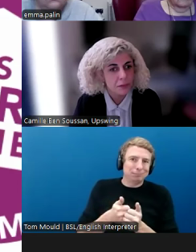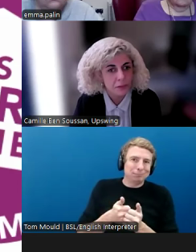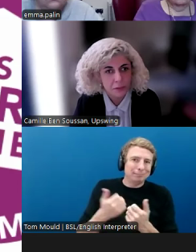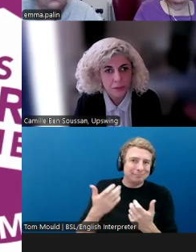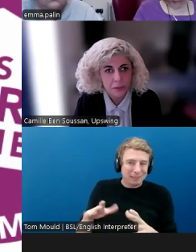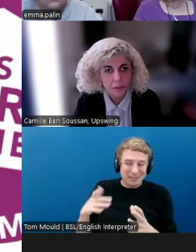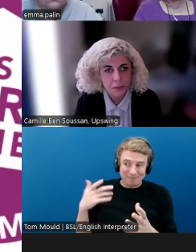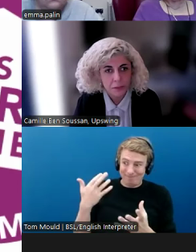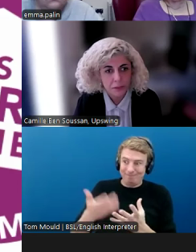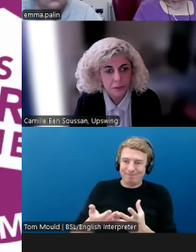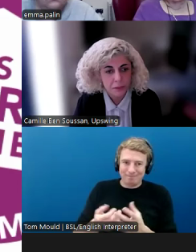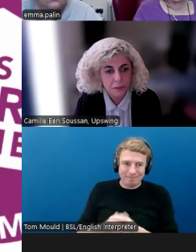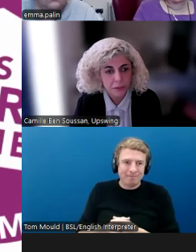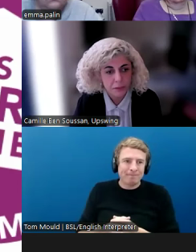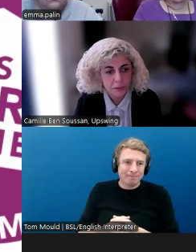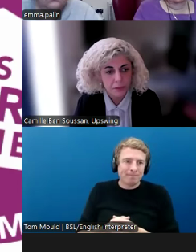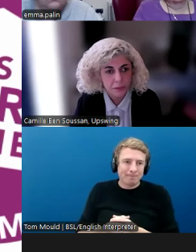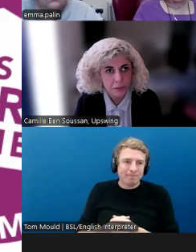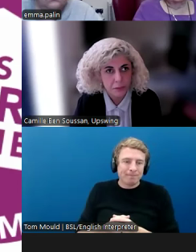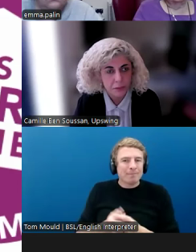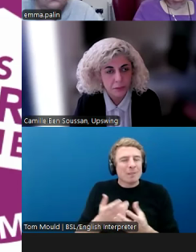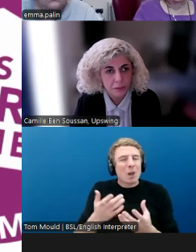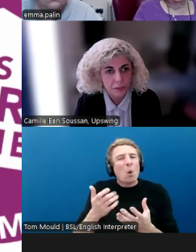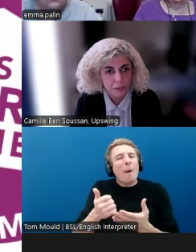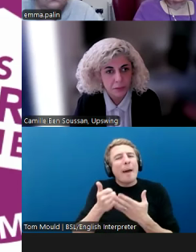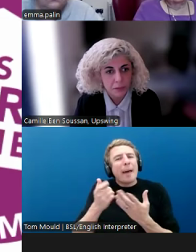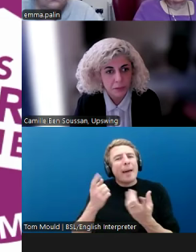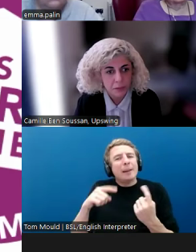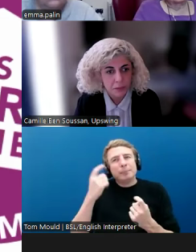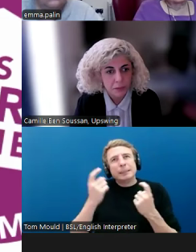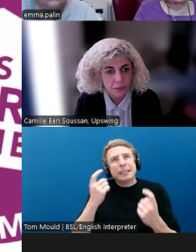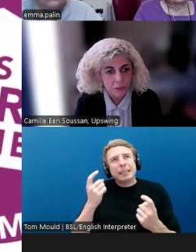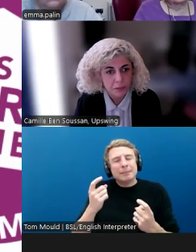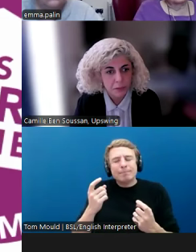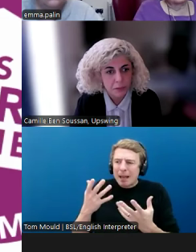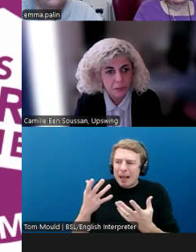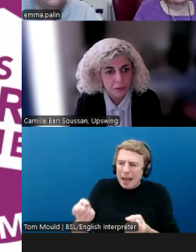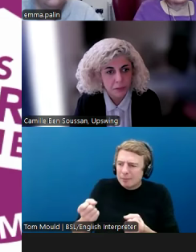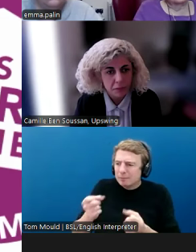initiative. And this helps us to think about breaking down worries around creativity.